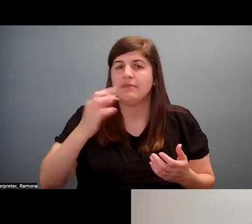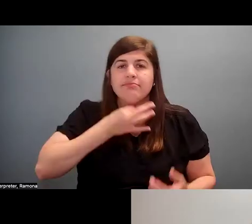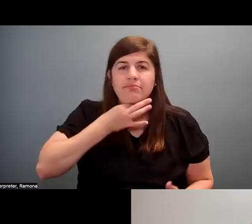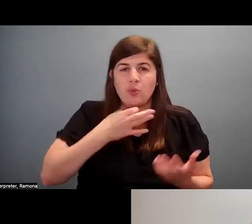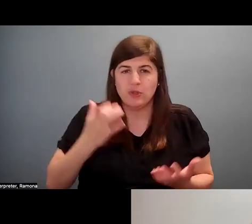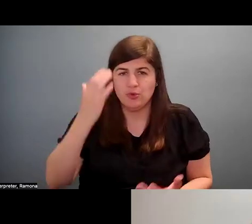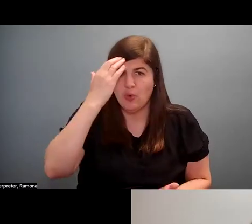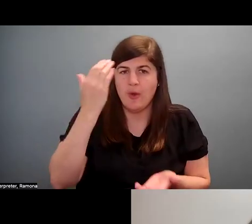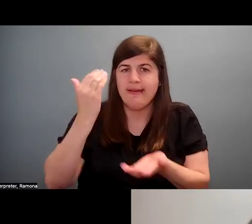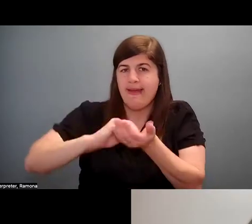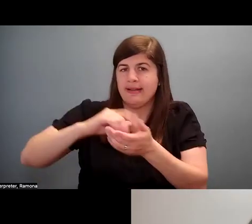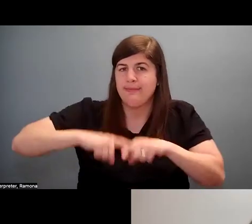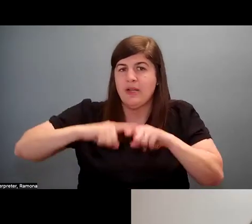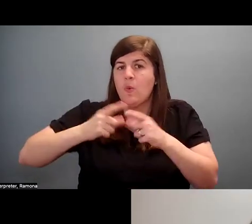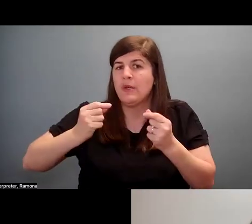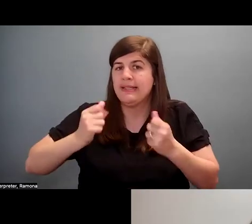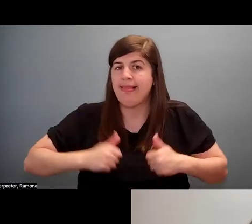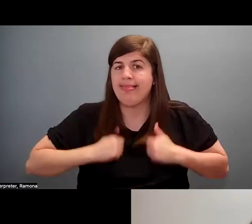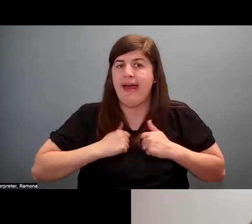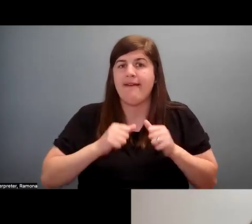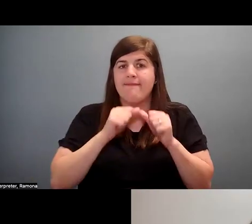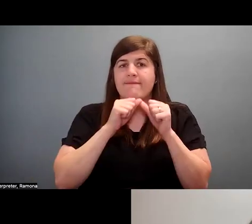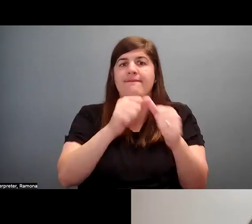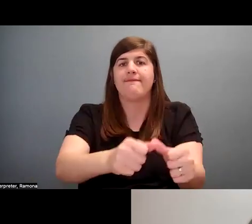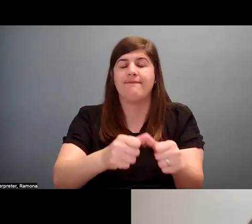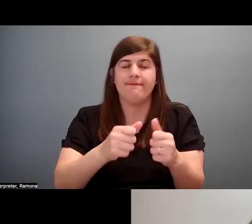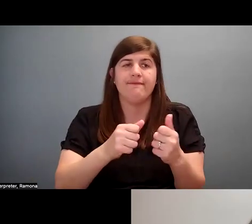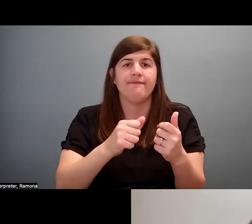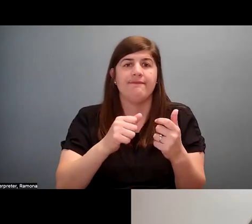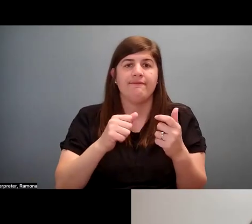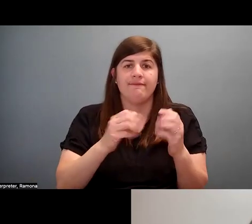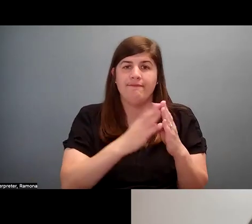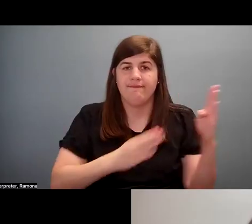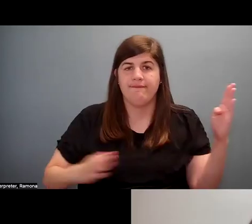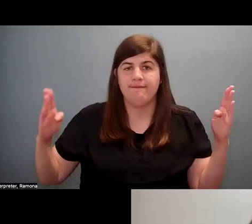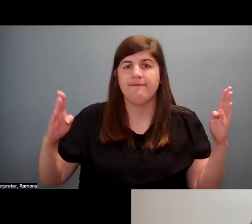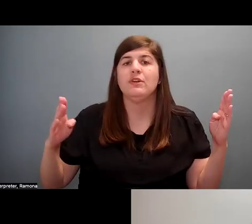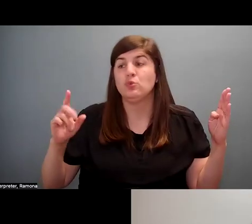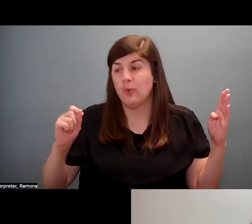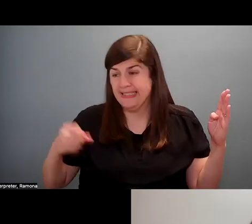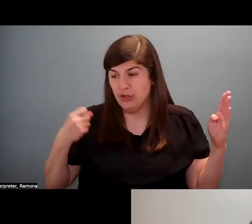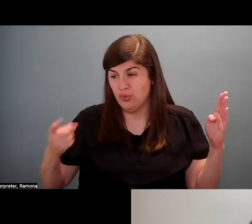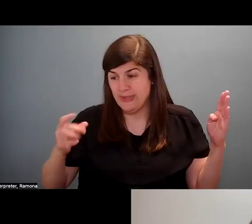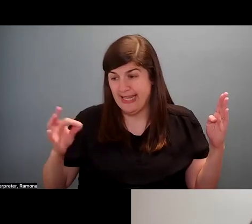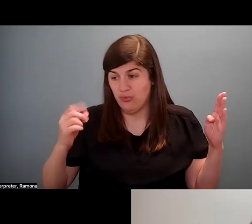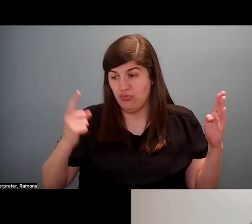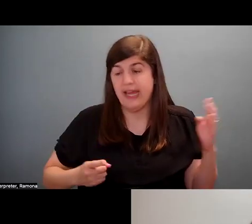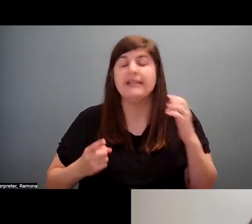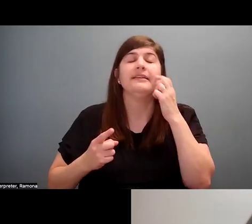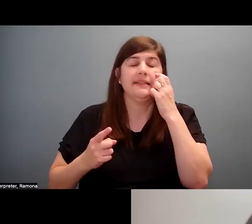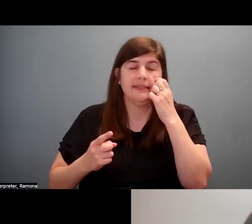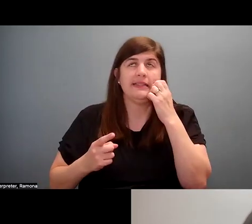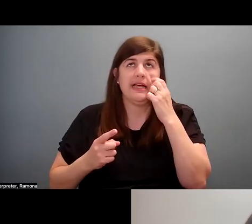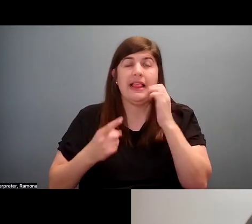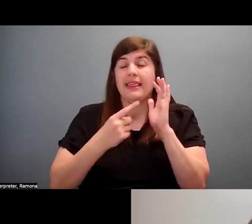to depend again on the species, what is the lifespan of a shrimp? You mentioned that some live 20 years. yes. I the little shrimp that I